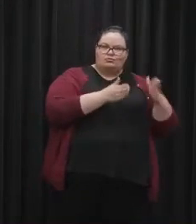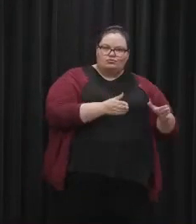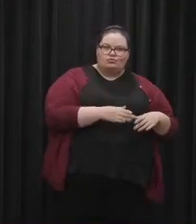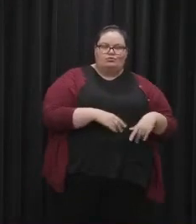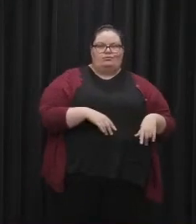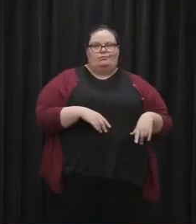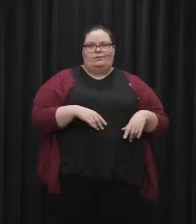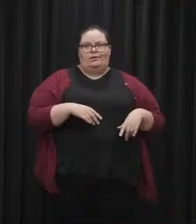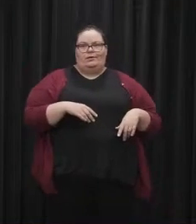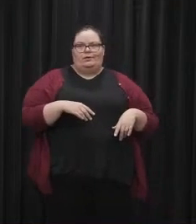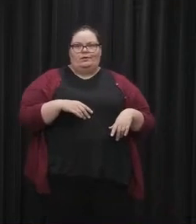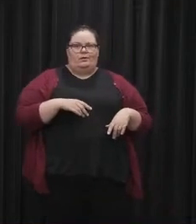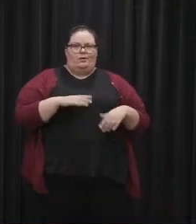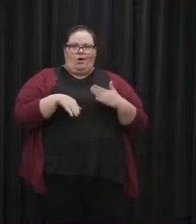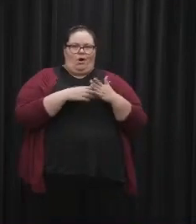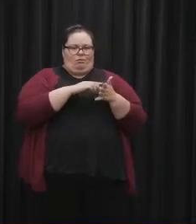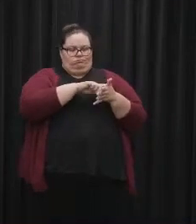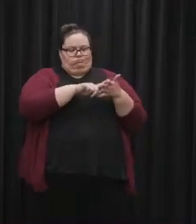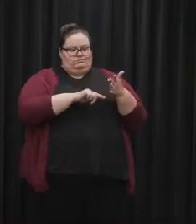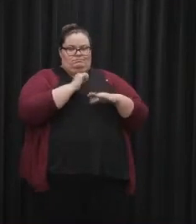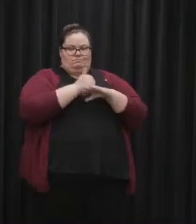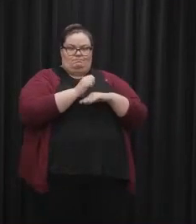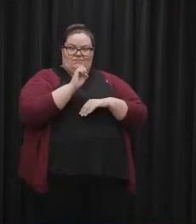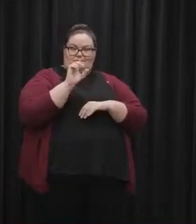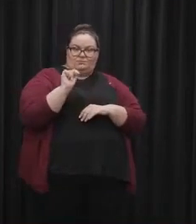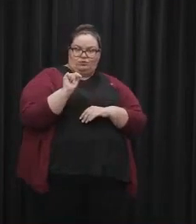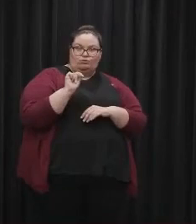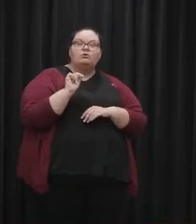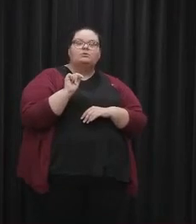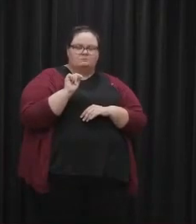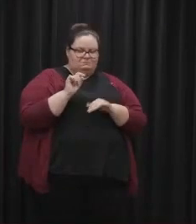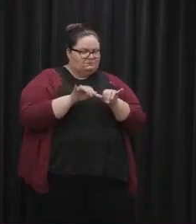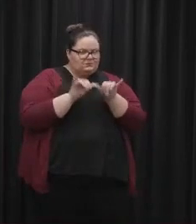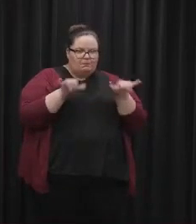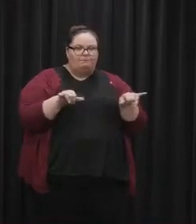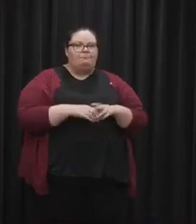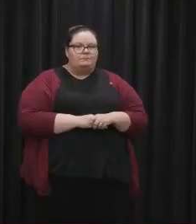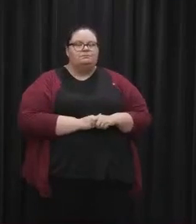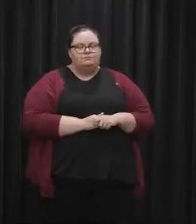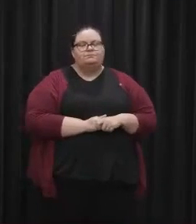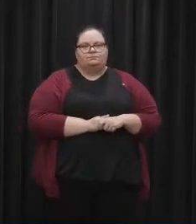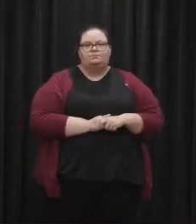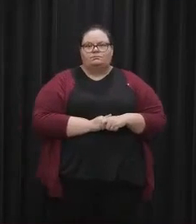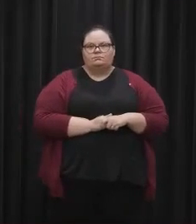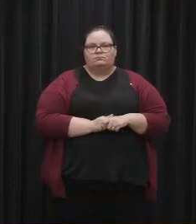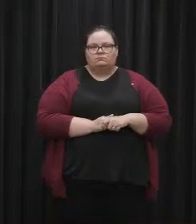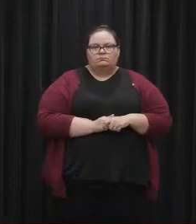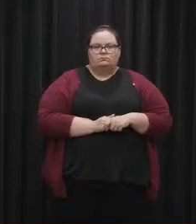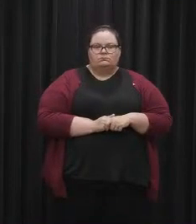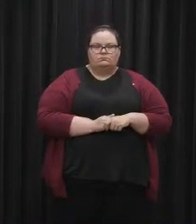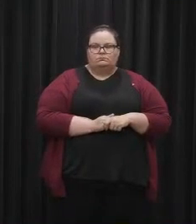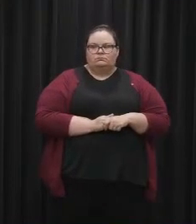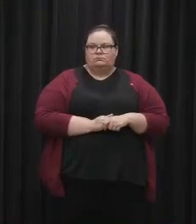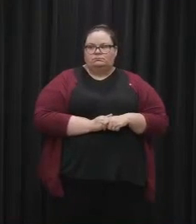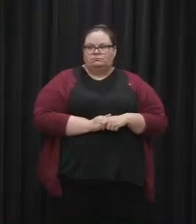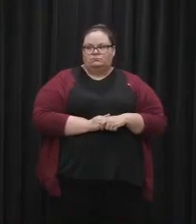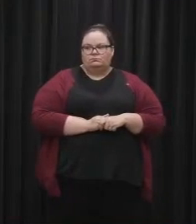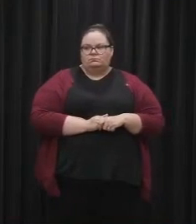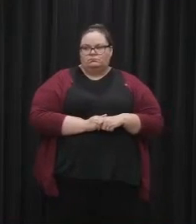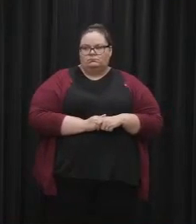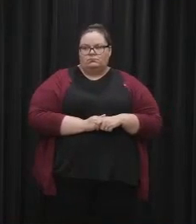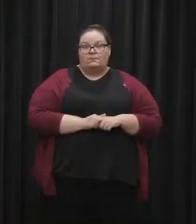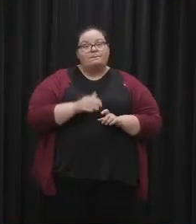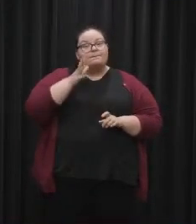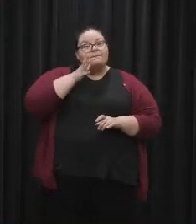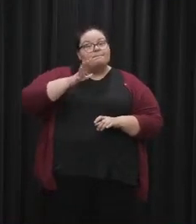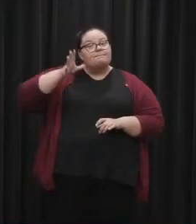extracurricular activities, all the things that you become familiar with over the last few weeks, those are still in place for all schools in the yellow zones.